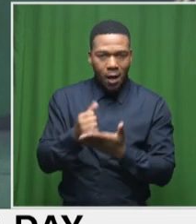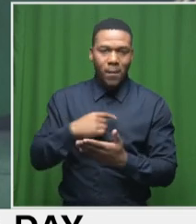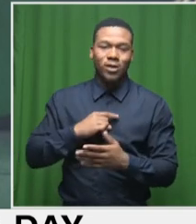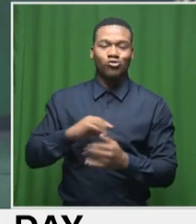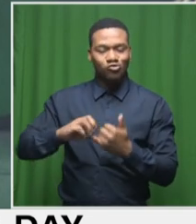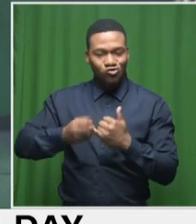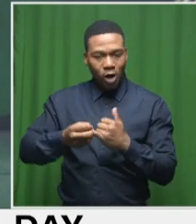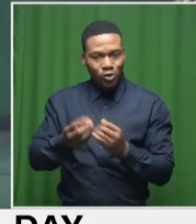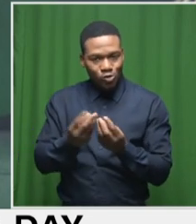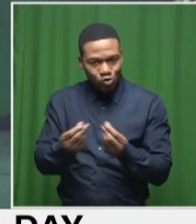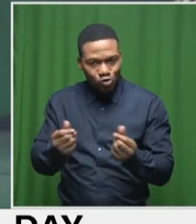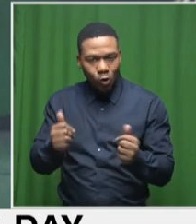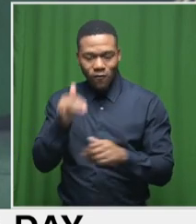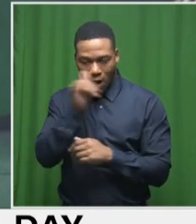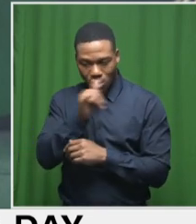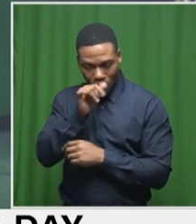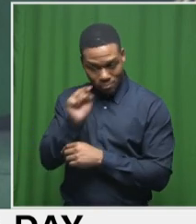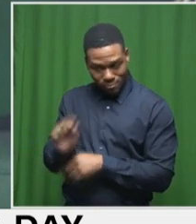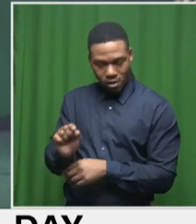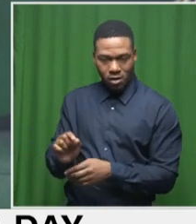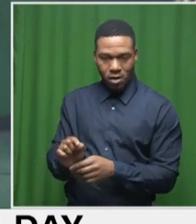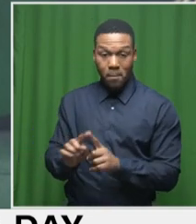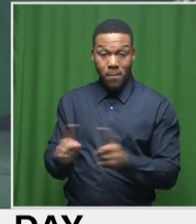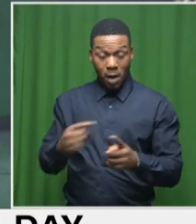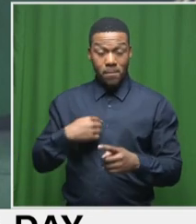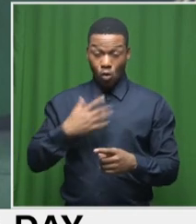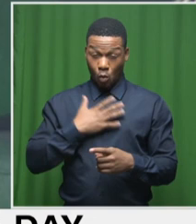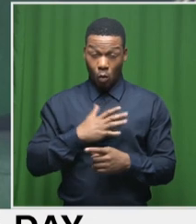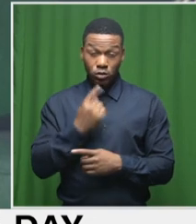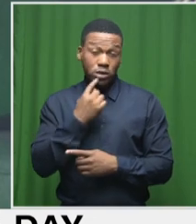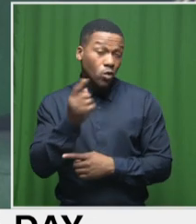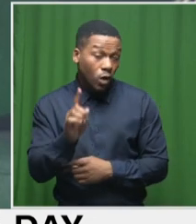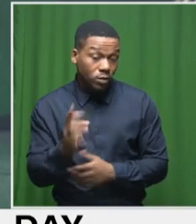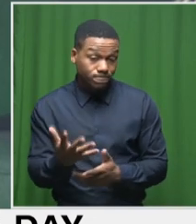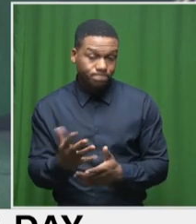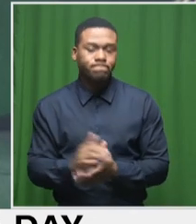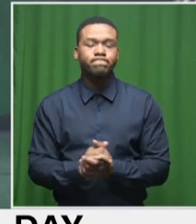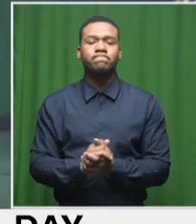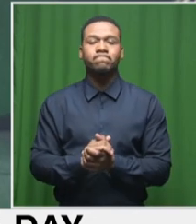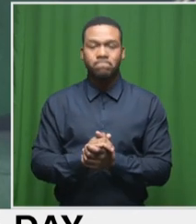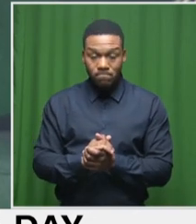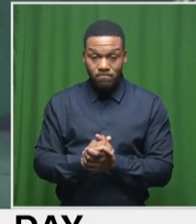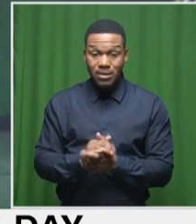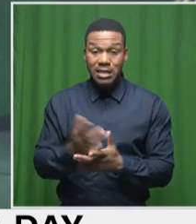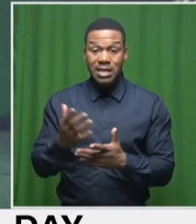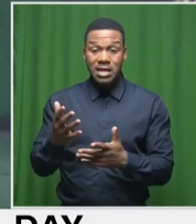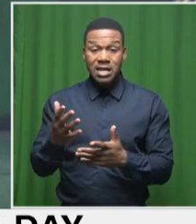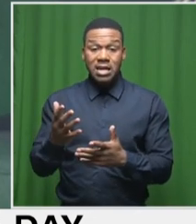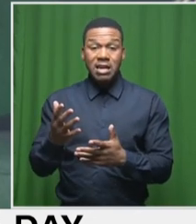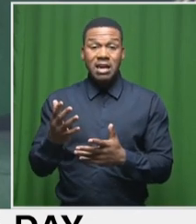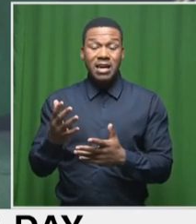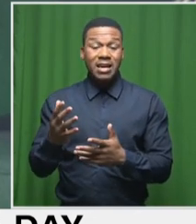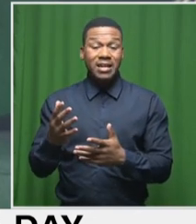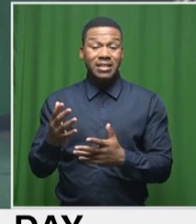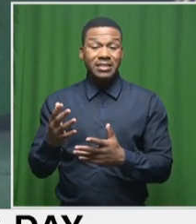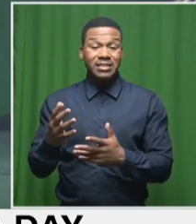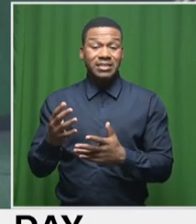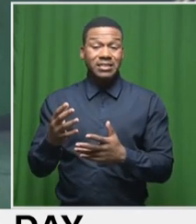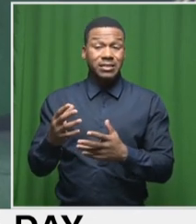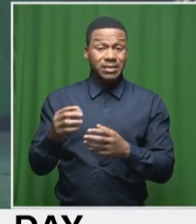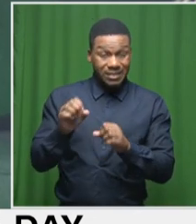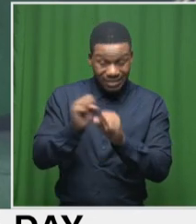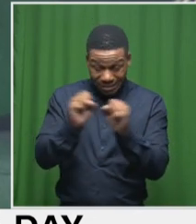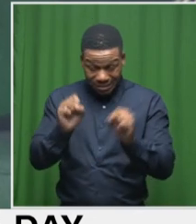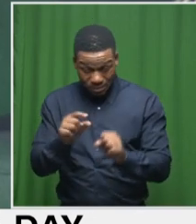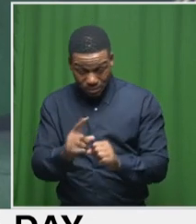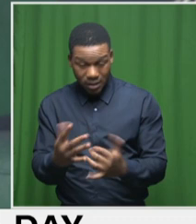However, I just want to highlight that with the operations that particularly are taking place in the